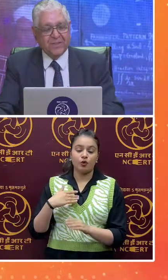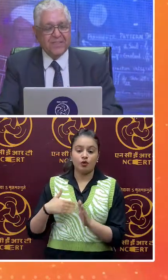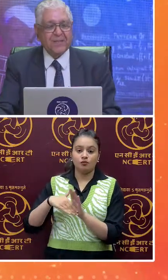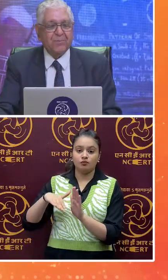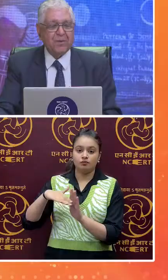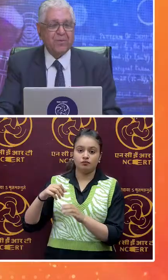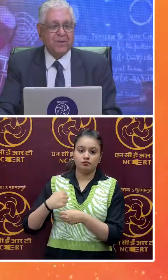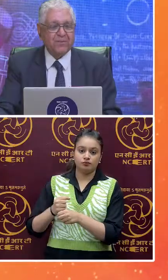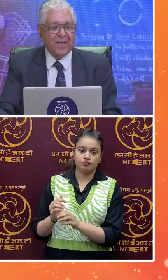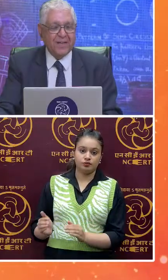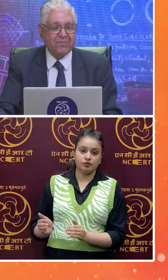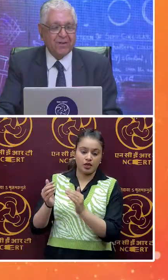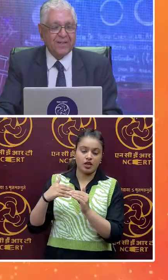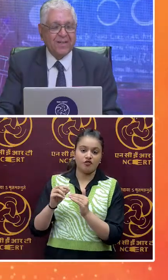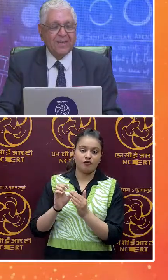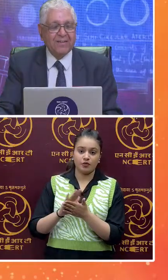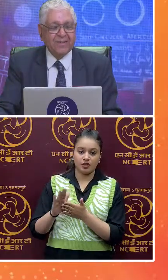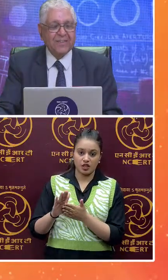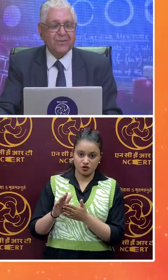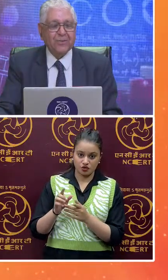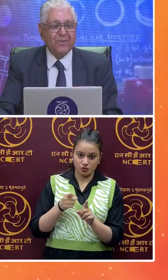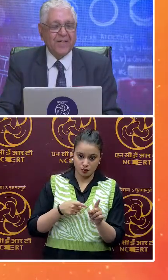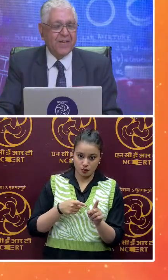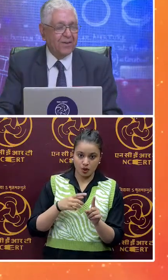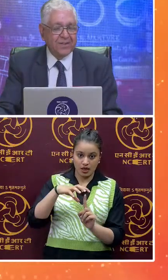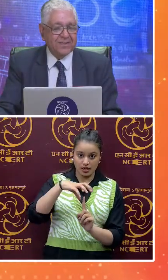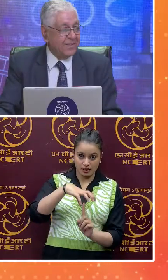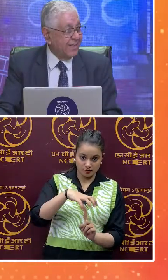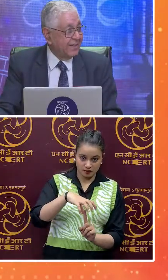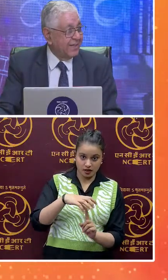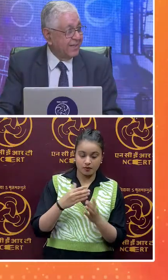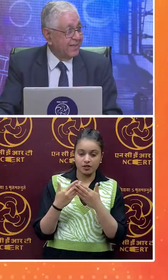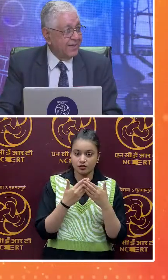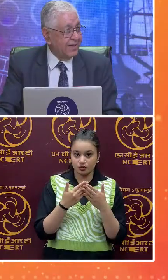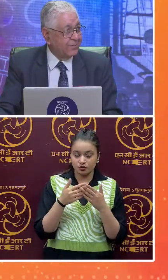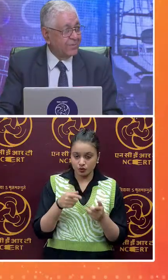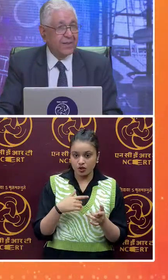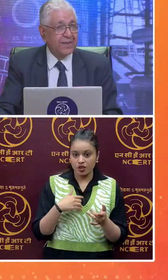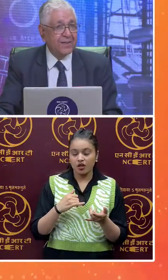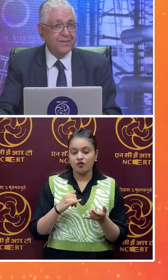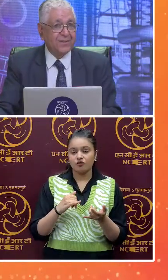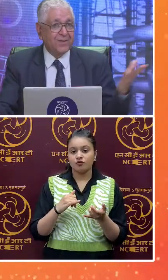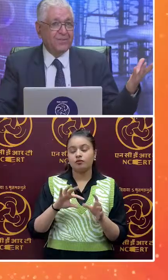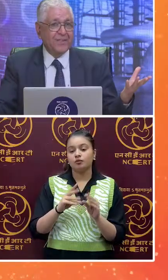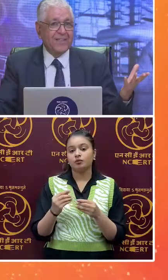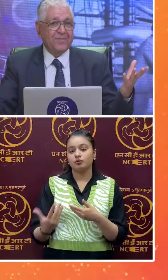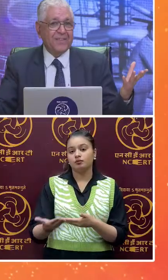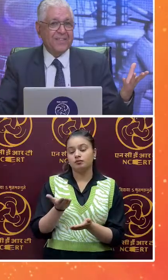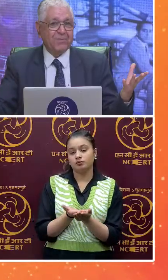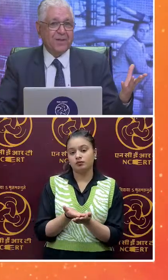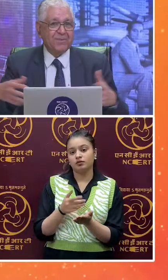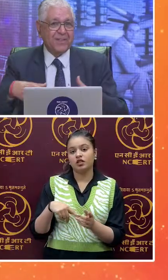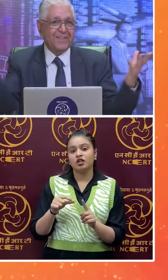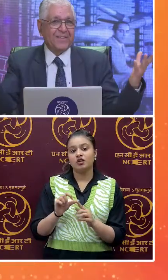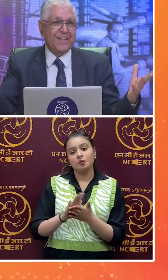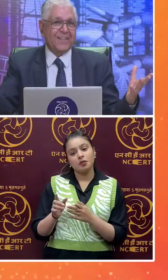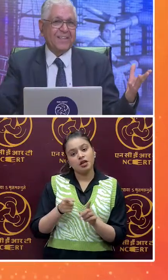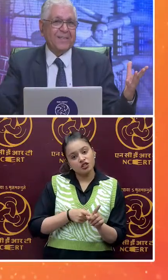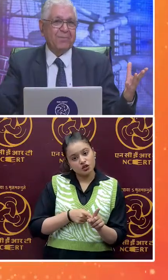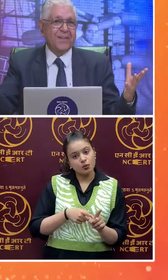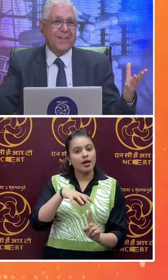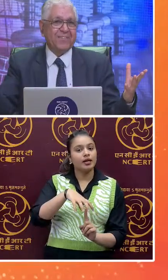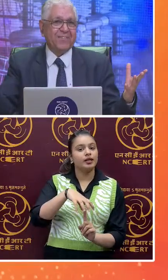in the physics department of TIFR, physics school of TIFR, Siddiq, he comes in. So, he was in the physics department. It is